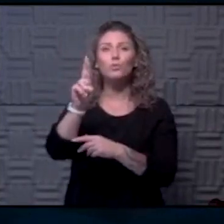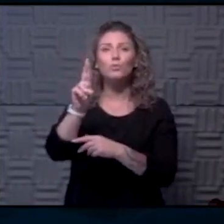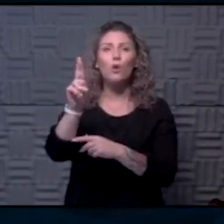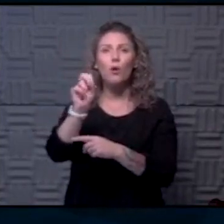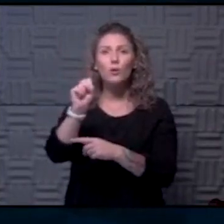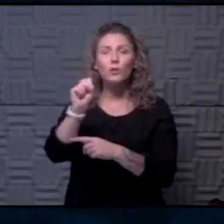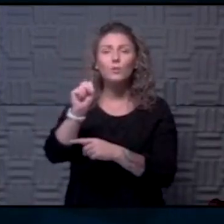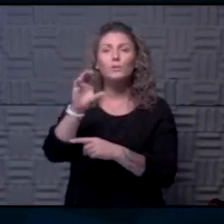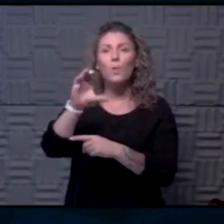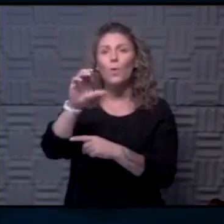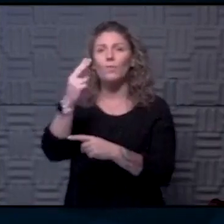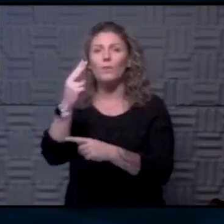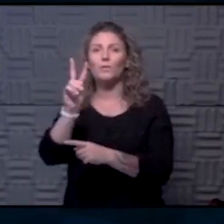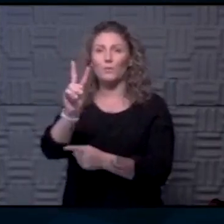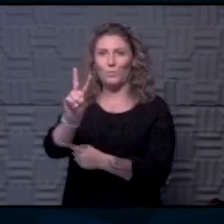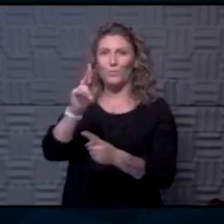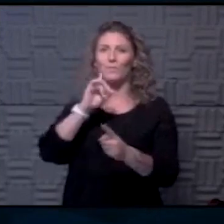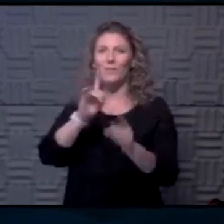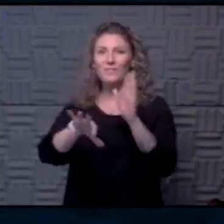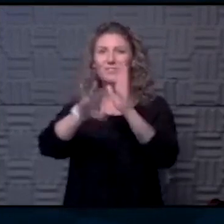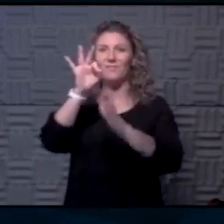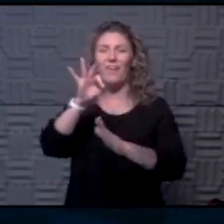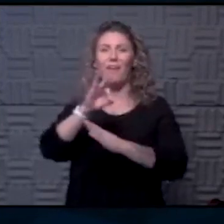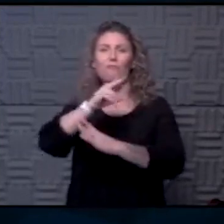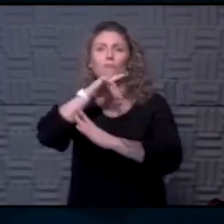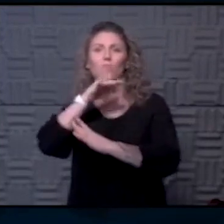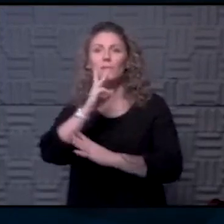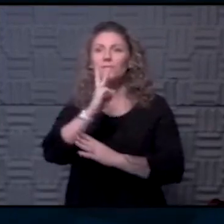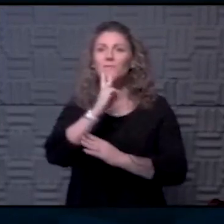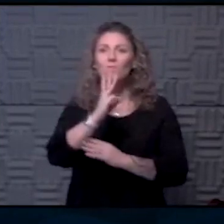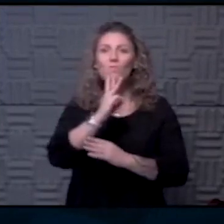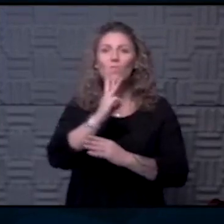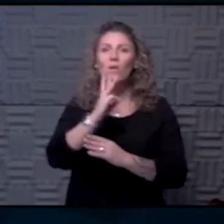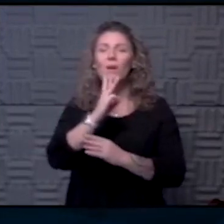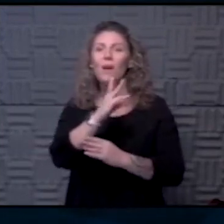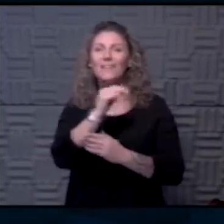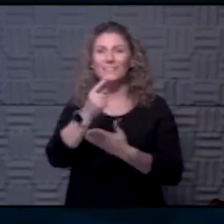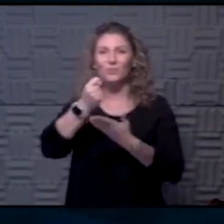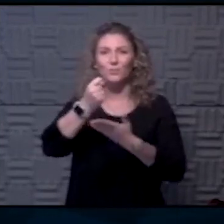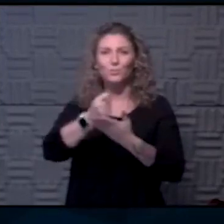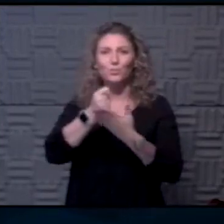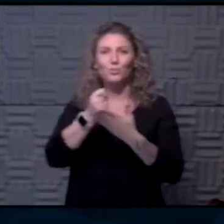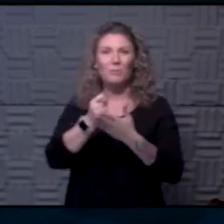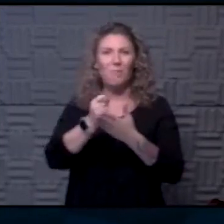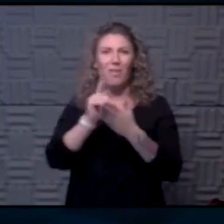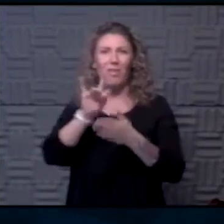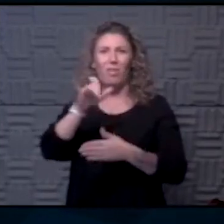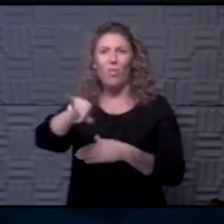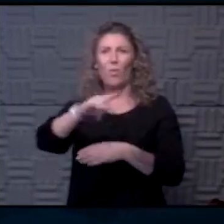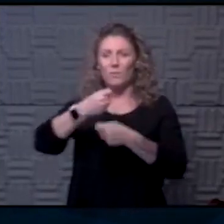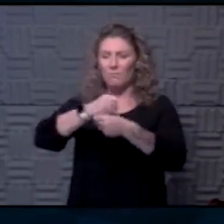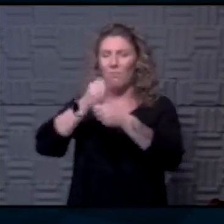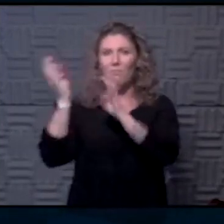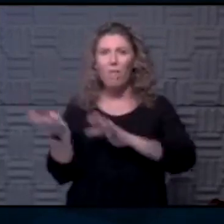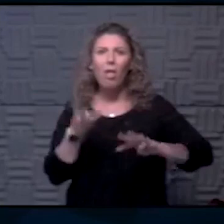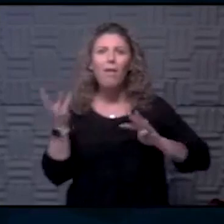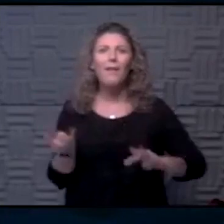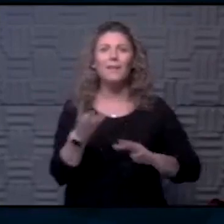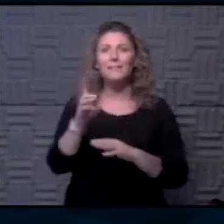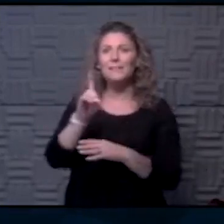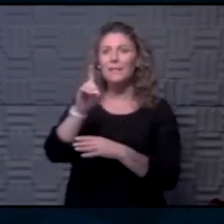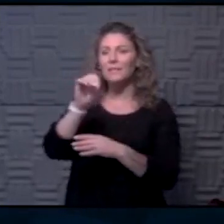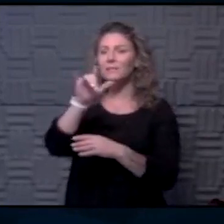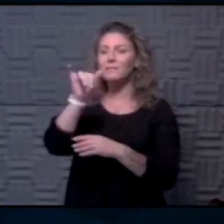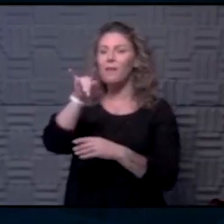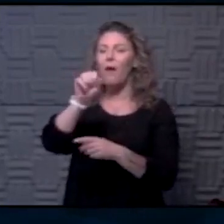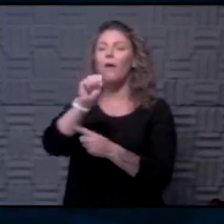genetic information found in the wastewater treatment plant in the two wastewater treatment plants in Douglas County and Lawrence. And